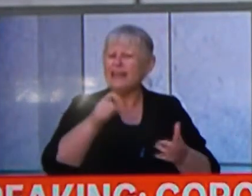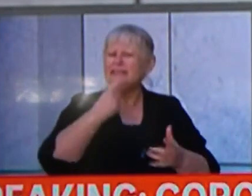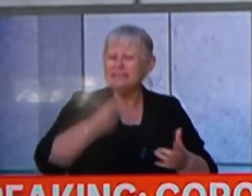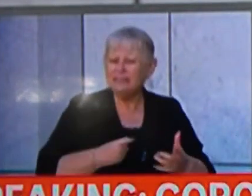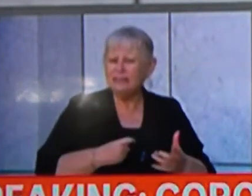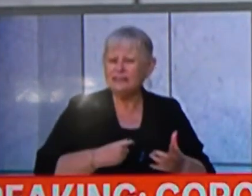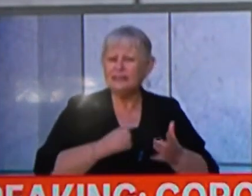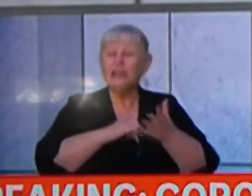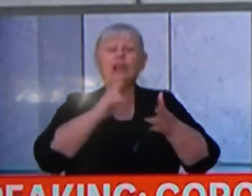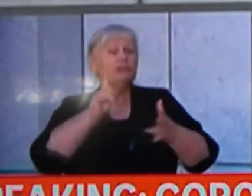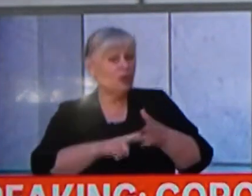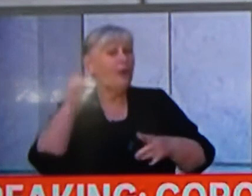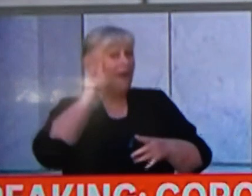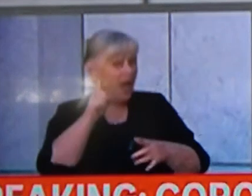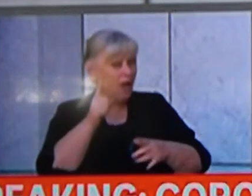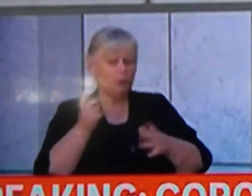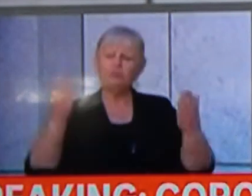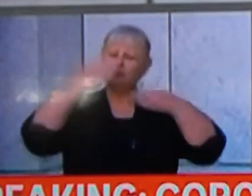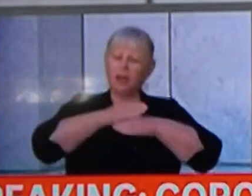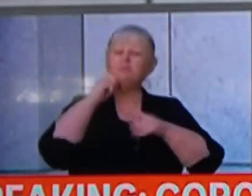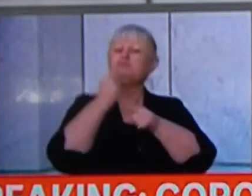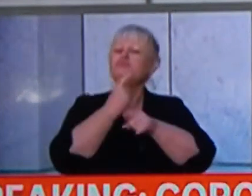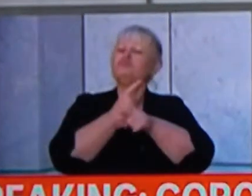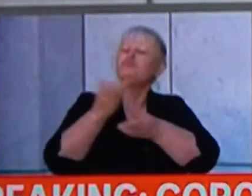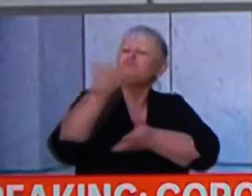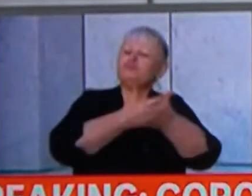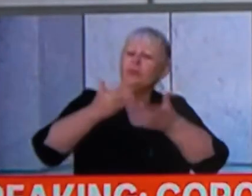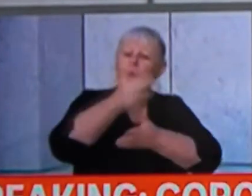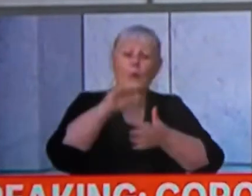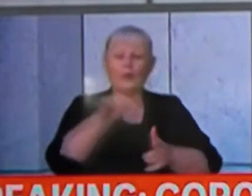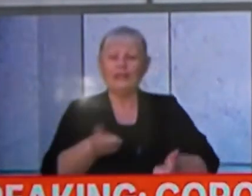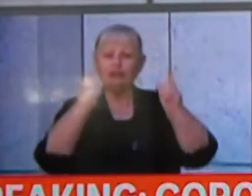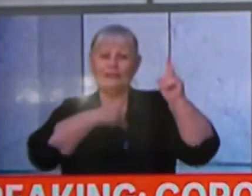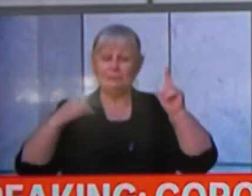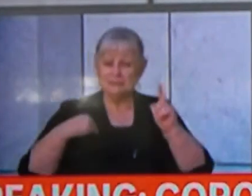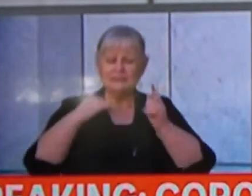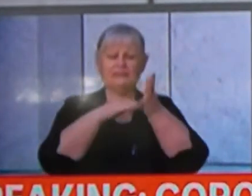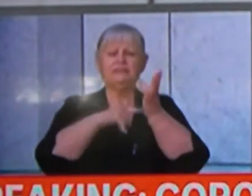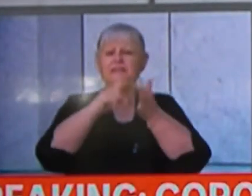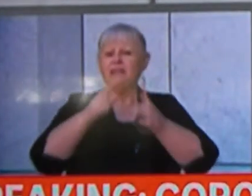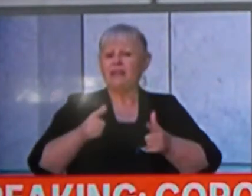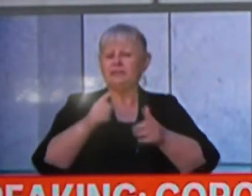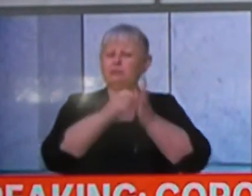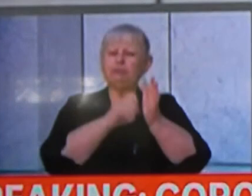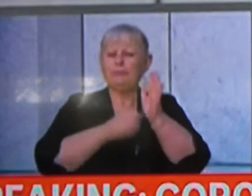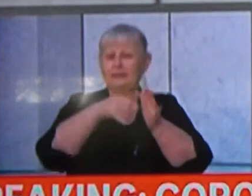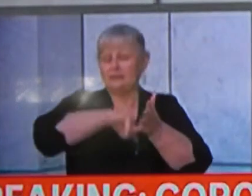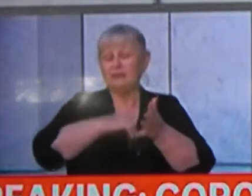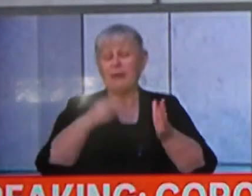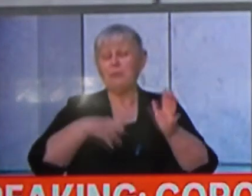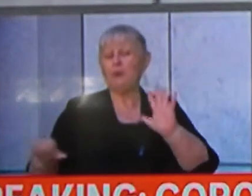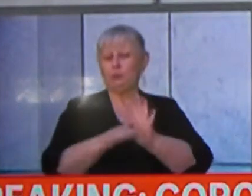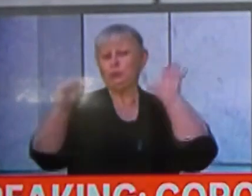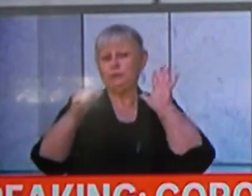the measures that we'll be considering tonight means that state premiers and chief ministers may have to take far